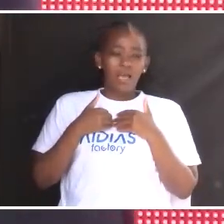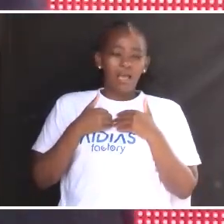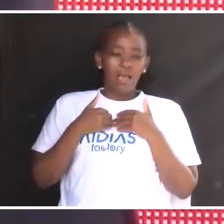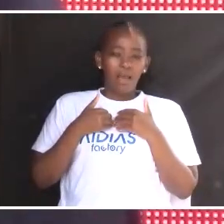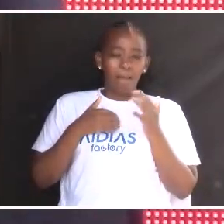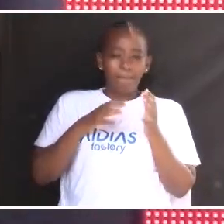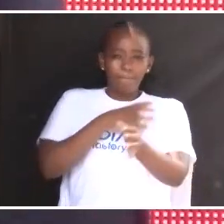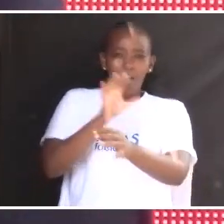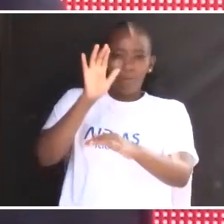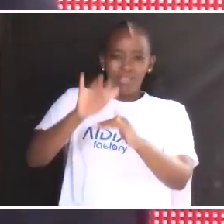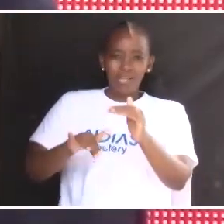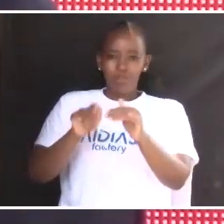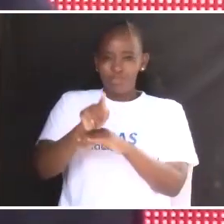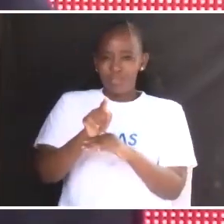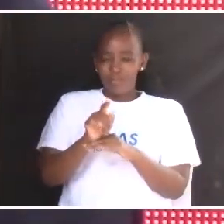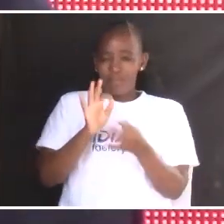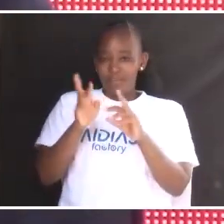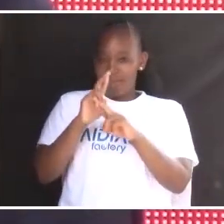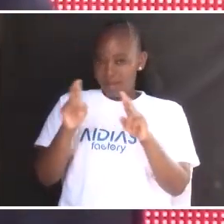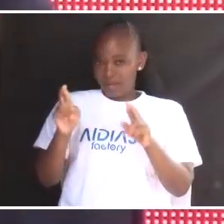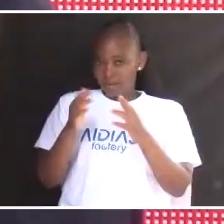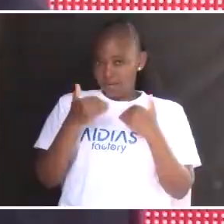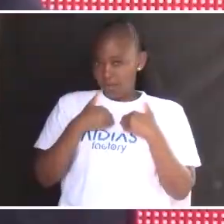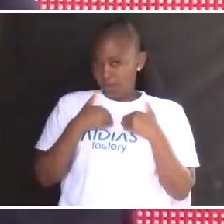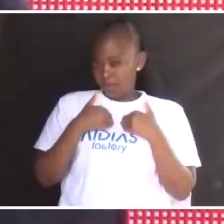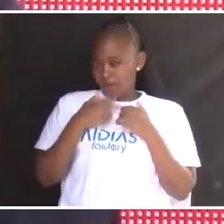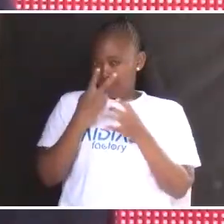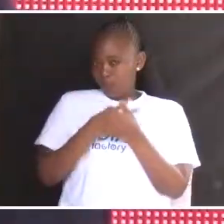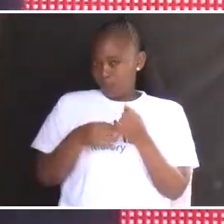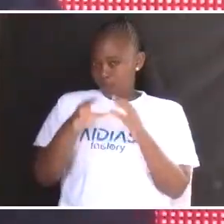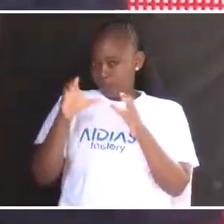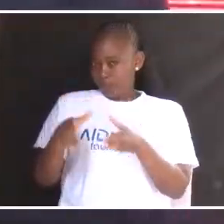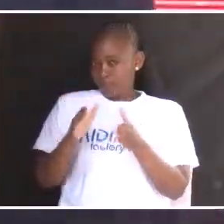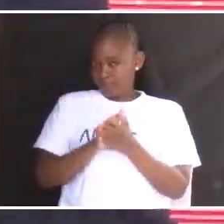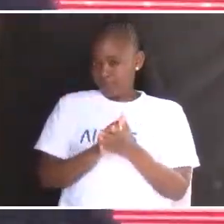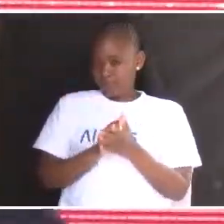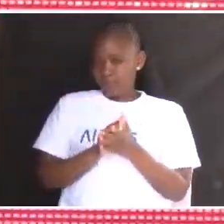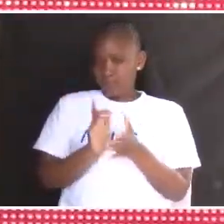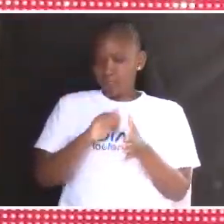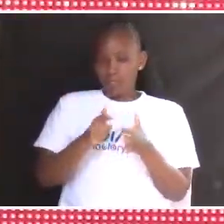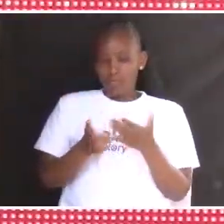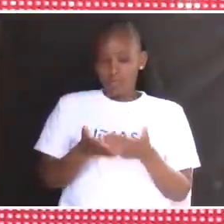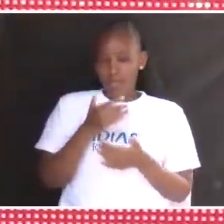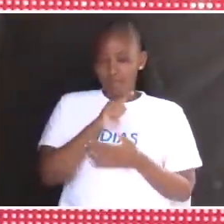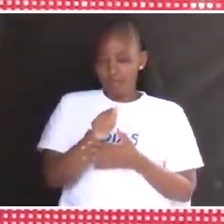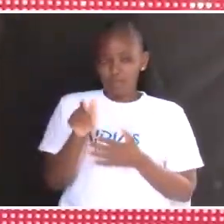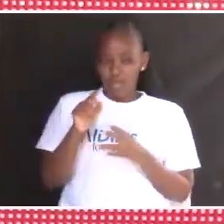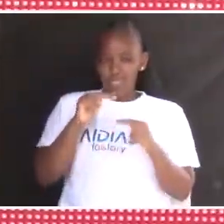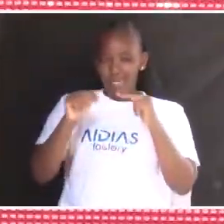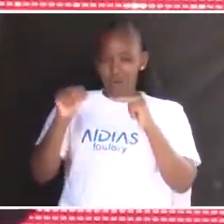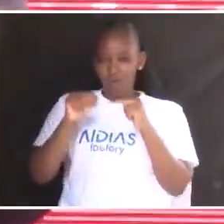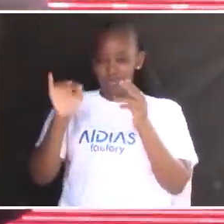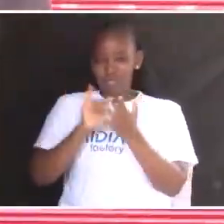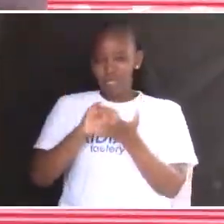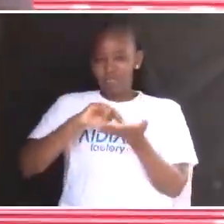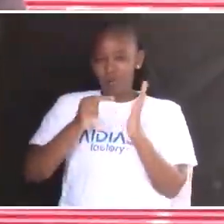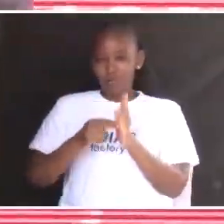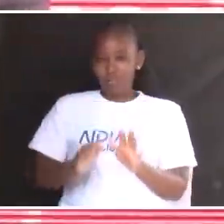yourself. So if they are willing, you can have both parties come to the table, and we can help you negotiate that